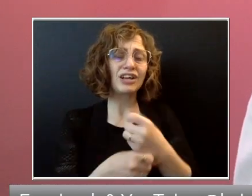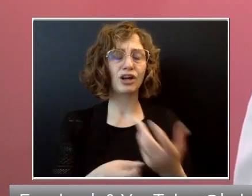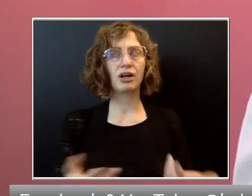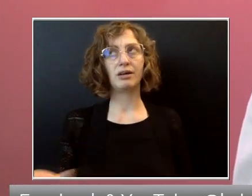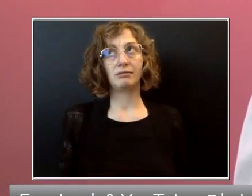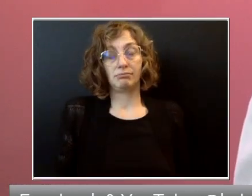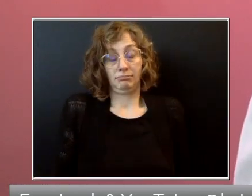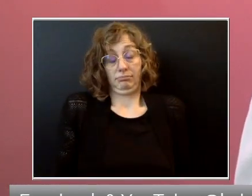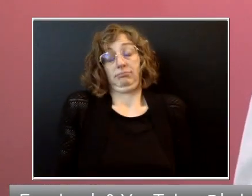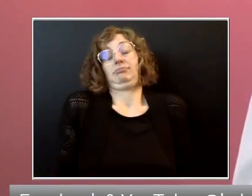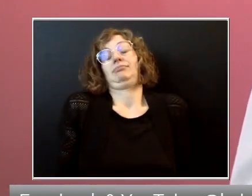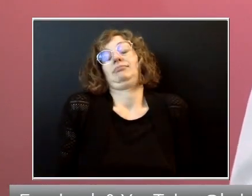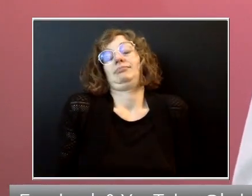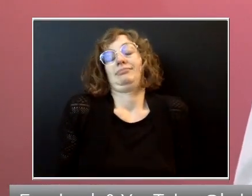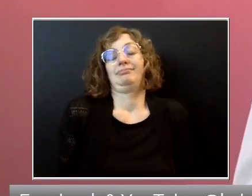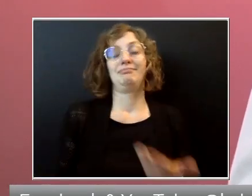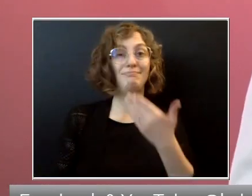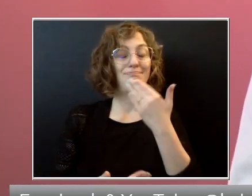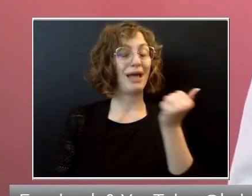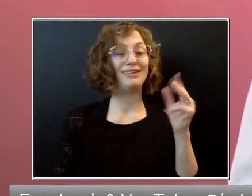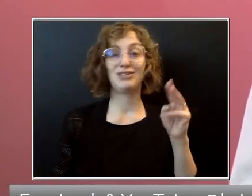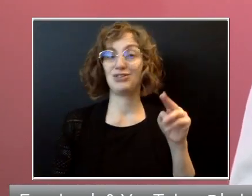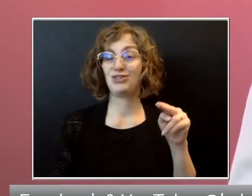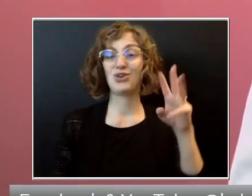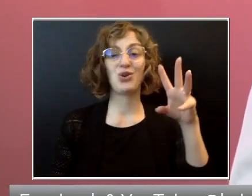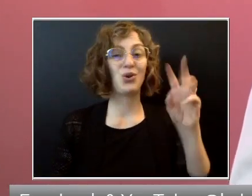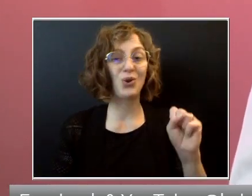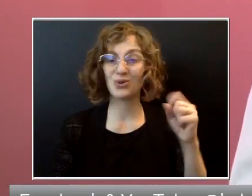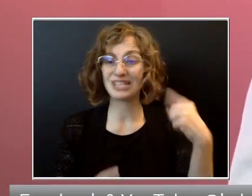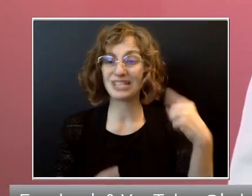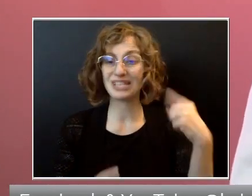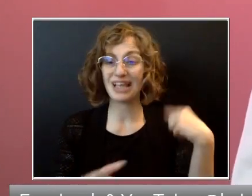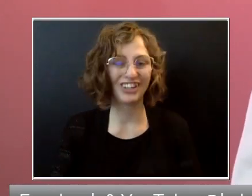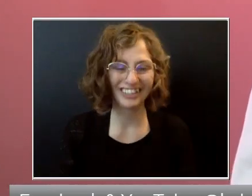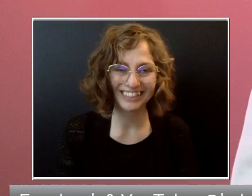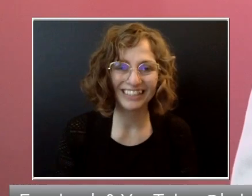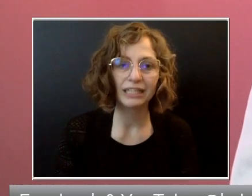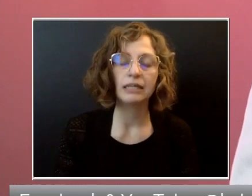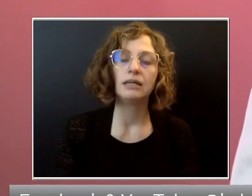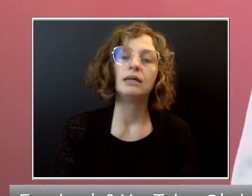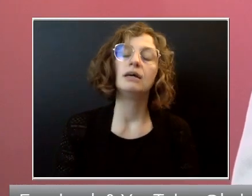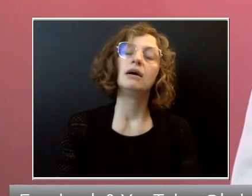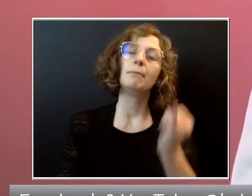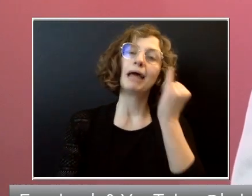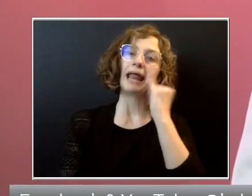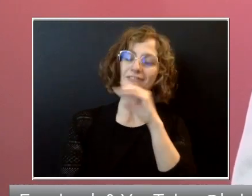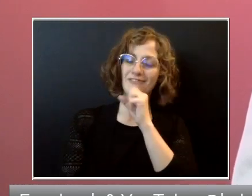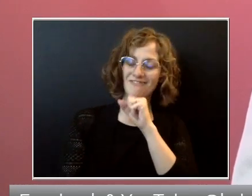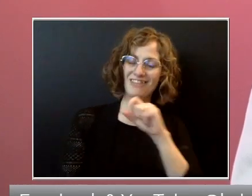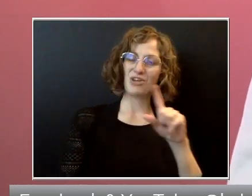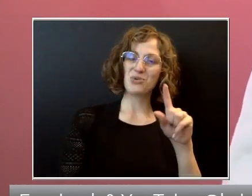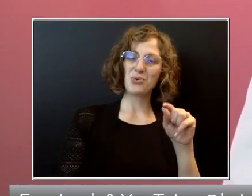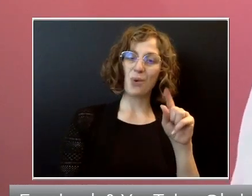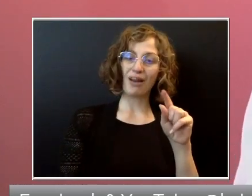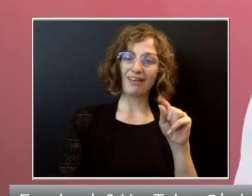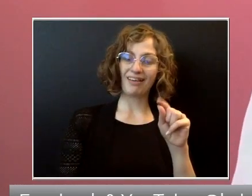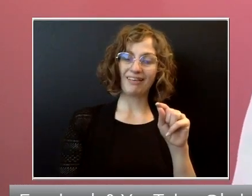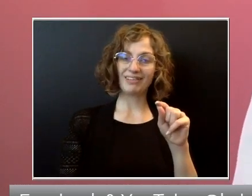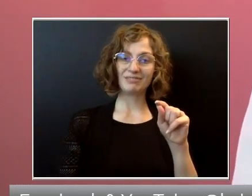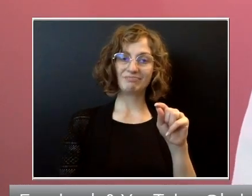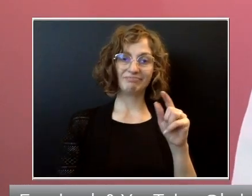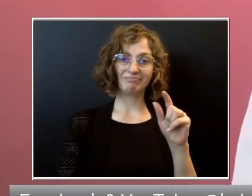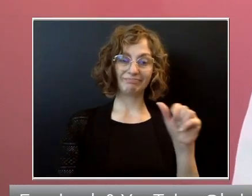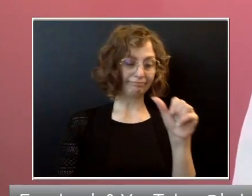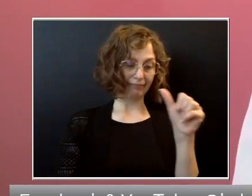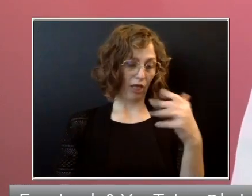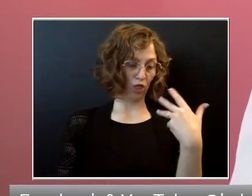heard in a long time. But when you tell a 20-year-old who's otherwise completely healthy, there's a